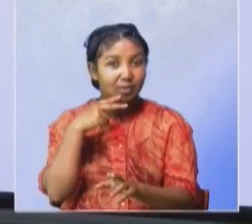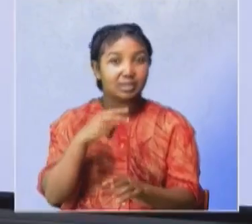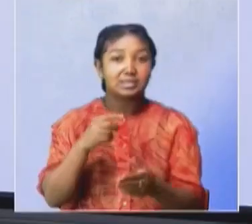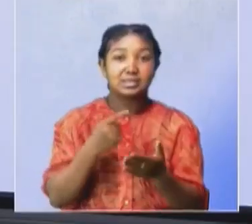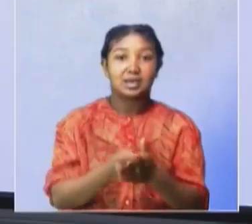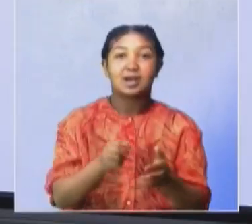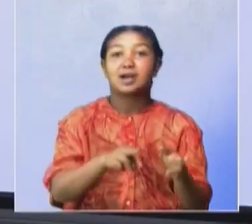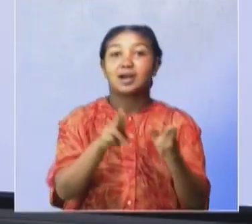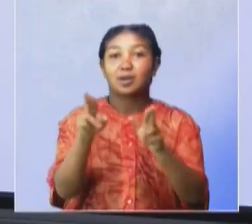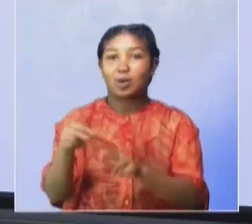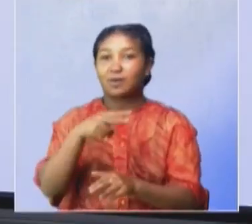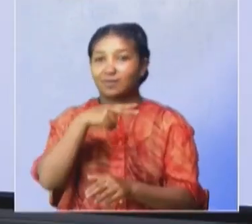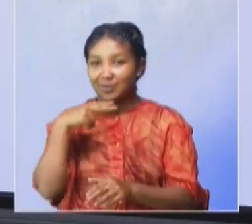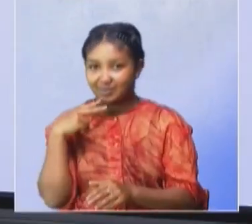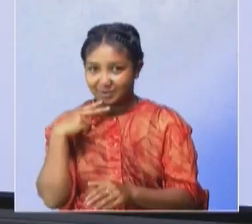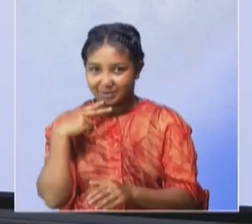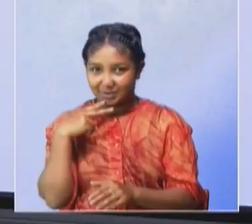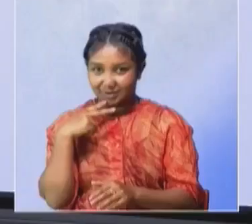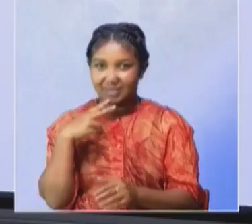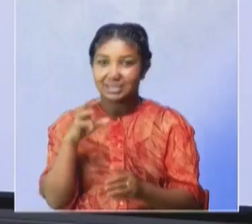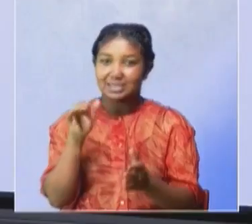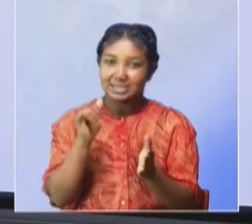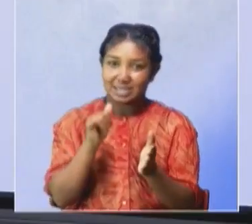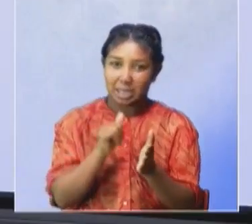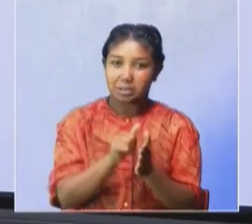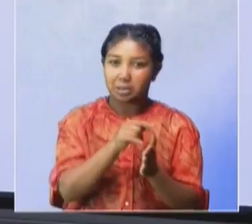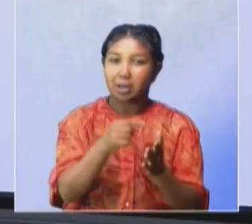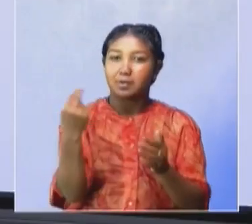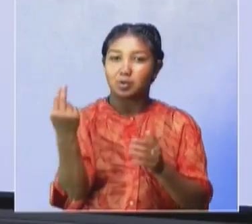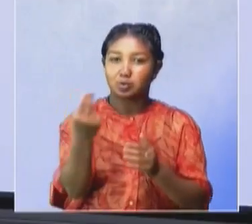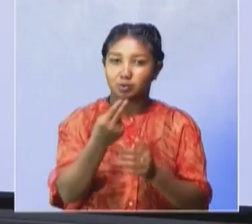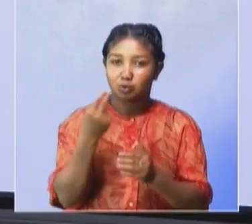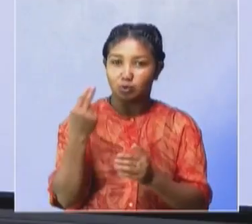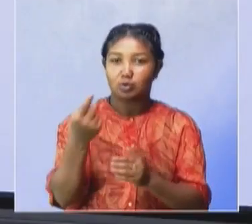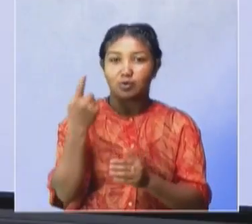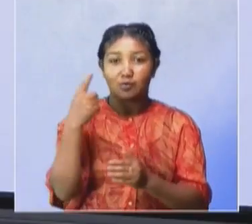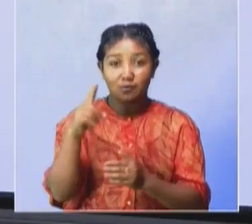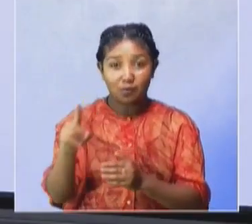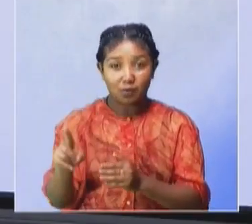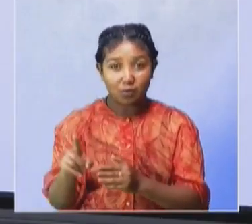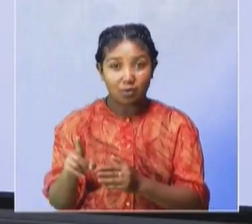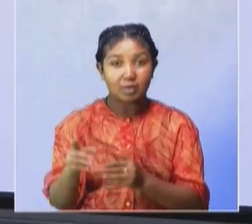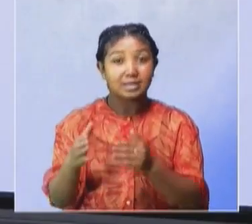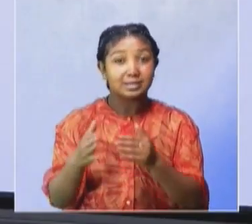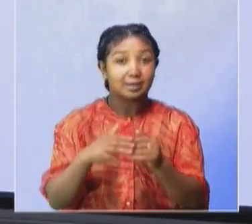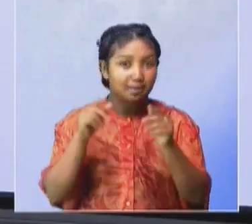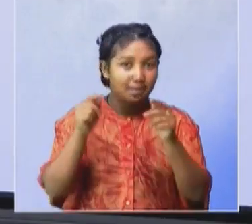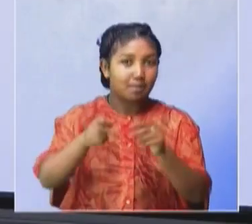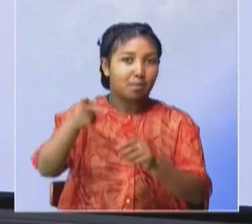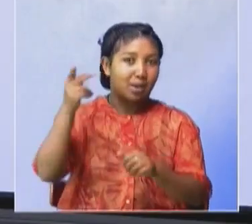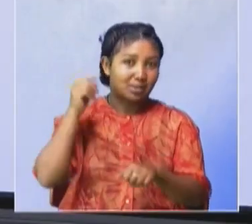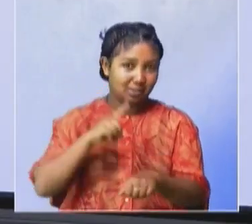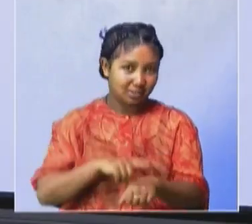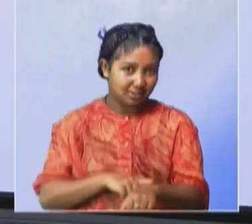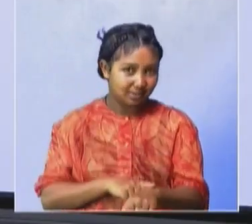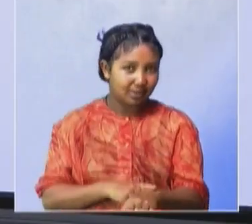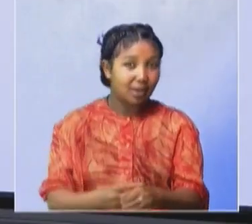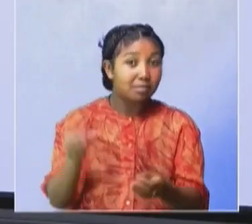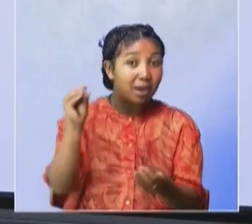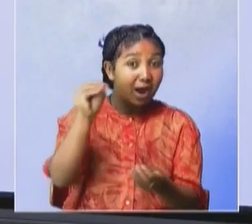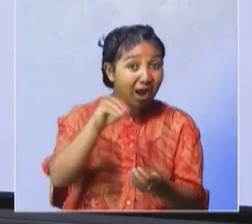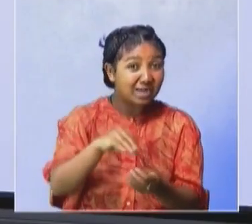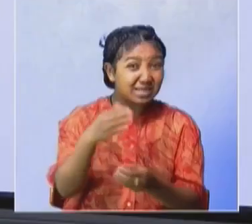These are regular verbs that can be used for simple past tense by